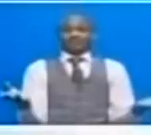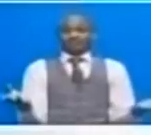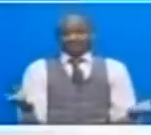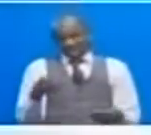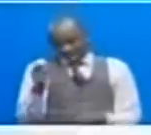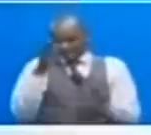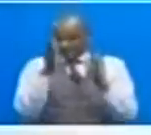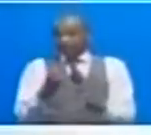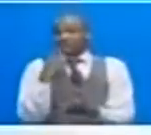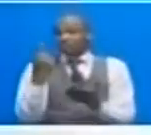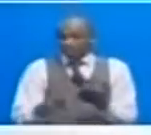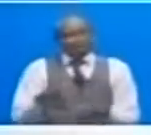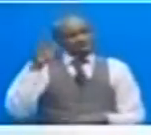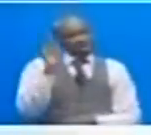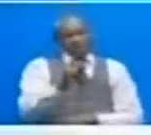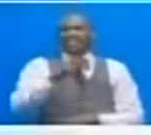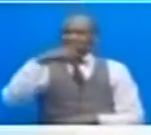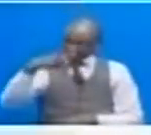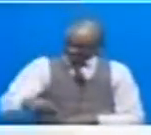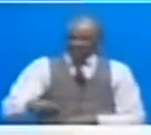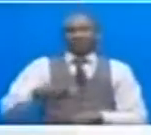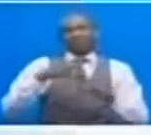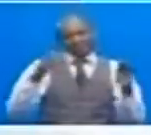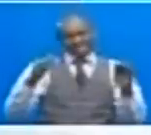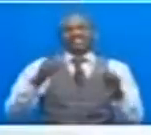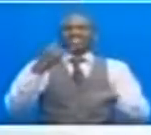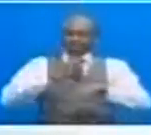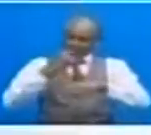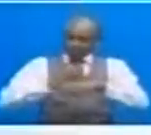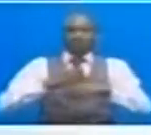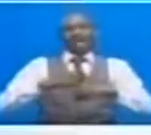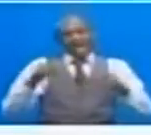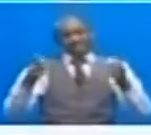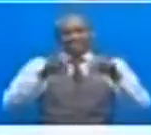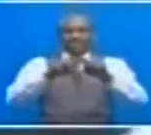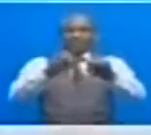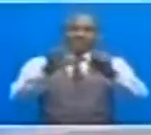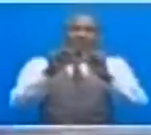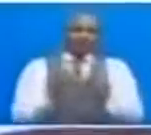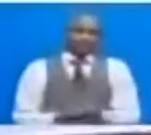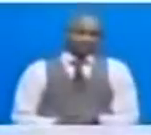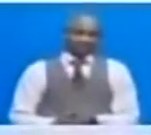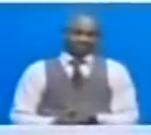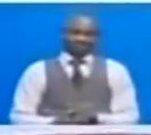And finally, Stephen Juma says, no, let them build strong institutions for true legacies.